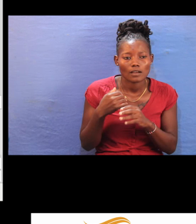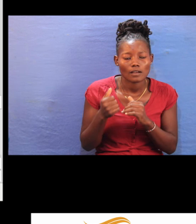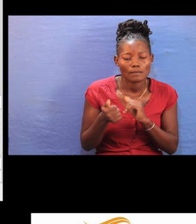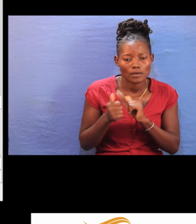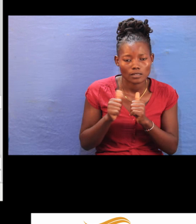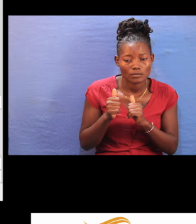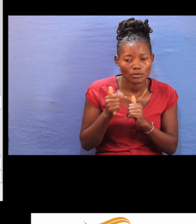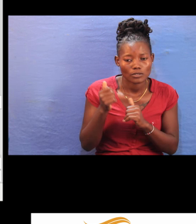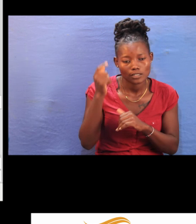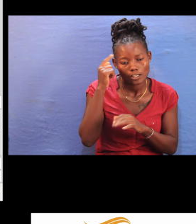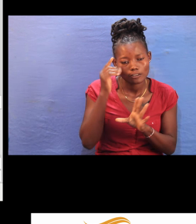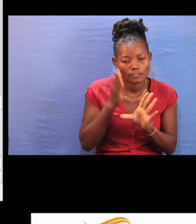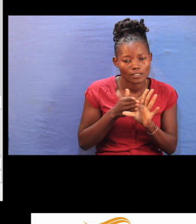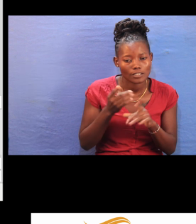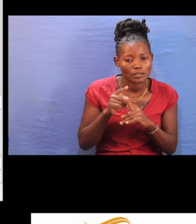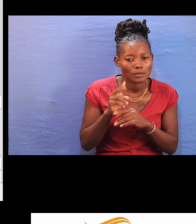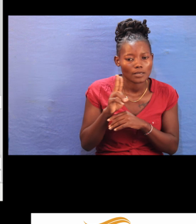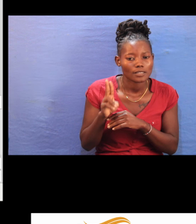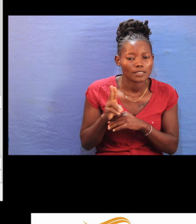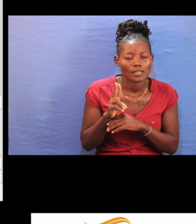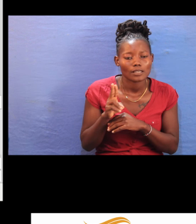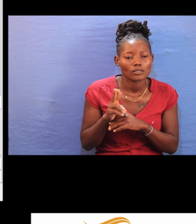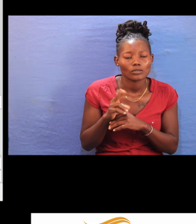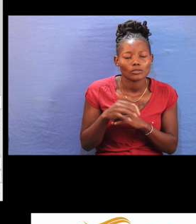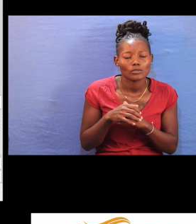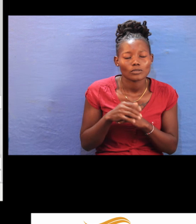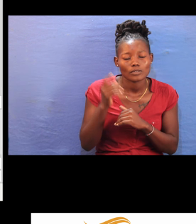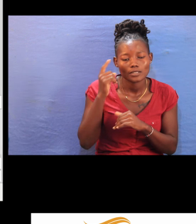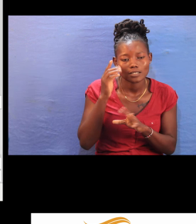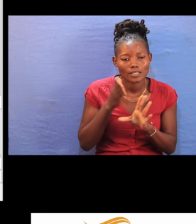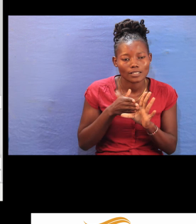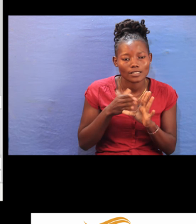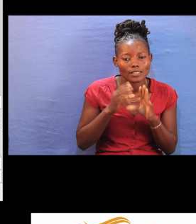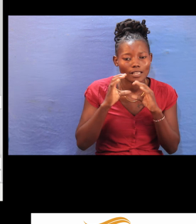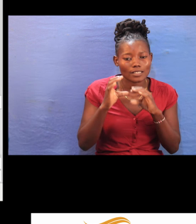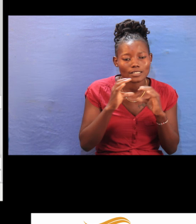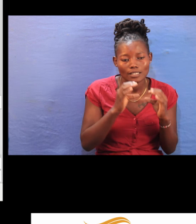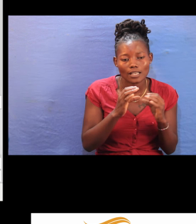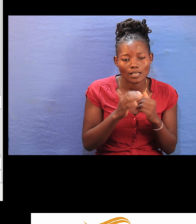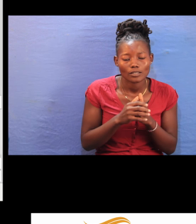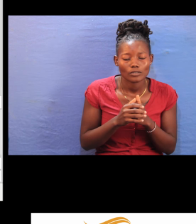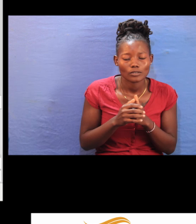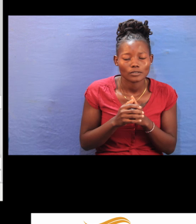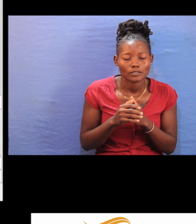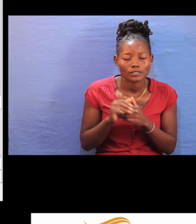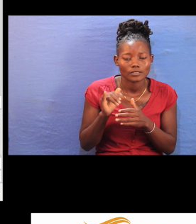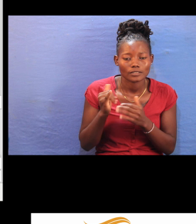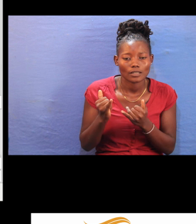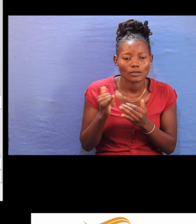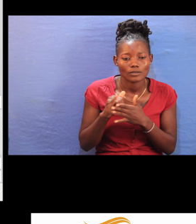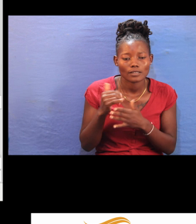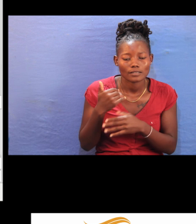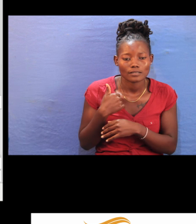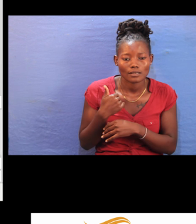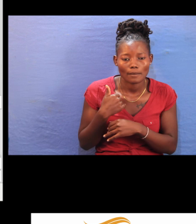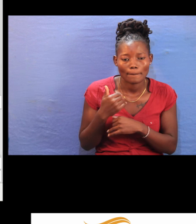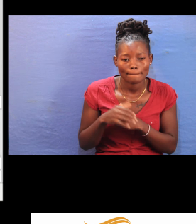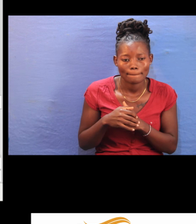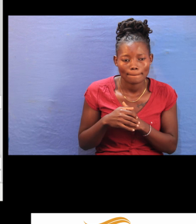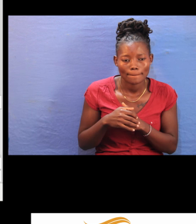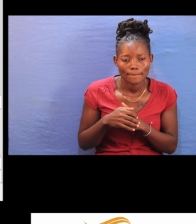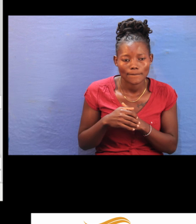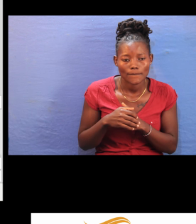I utilize sports psychology as a coach. And that's the perspective that uh,